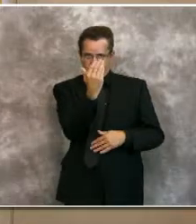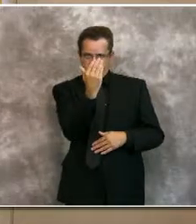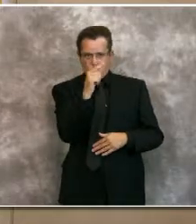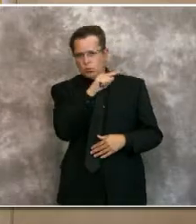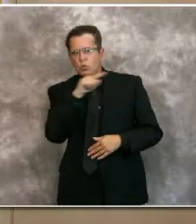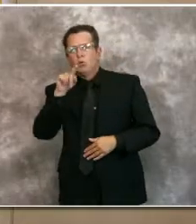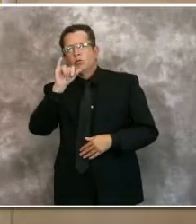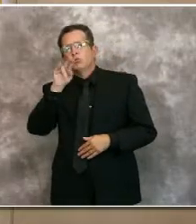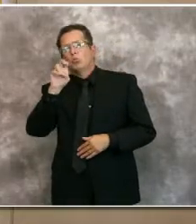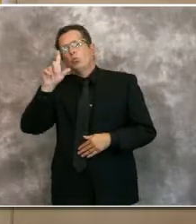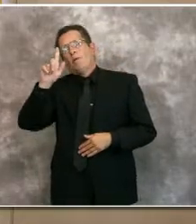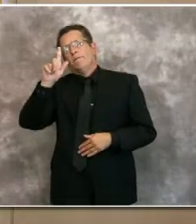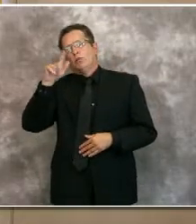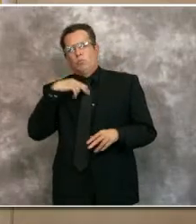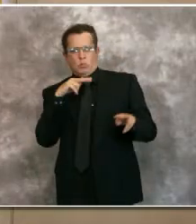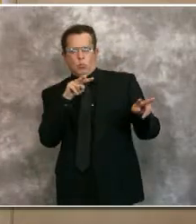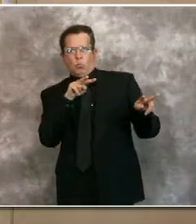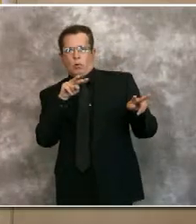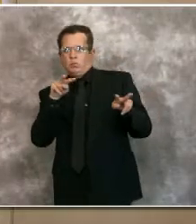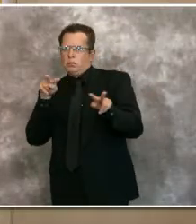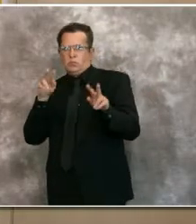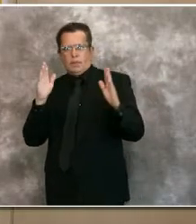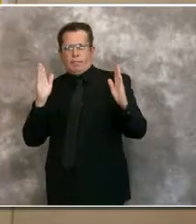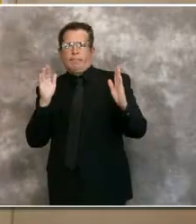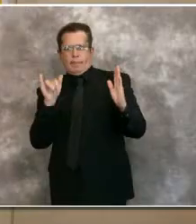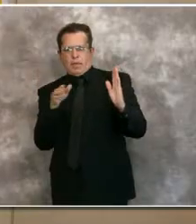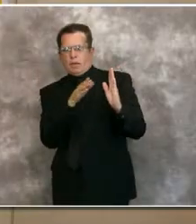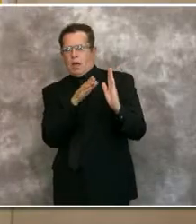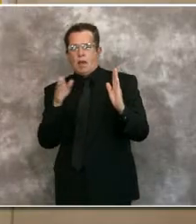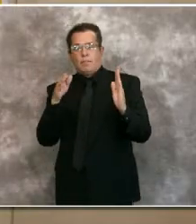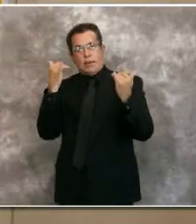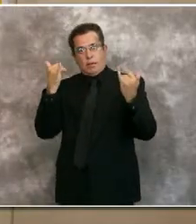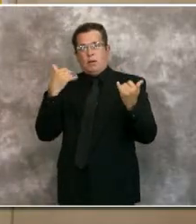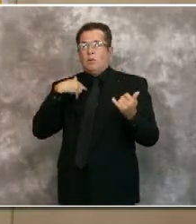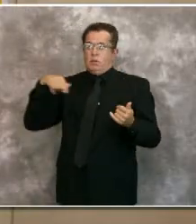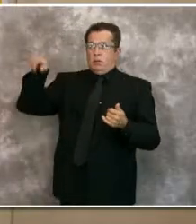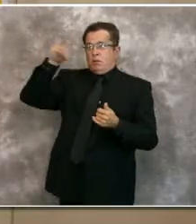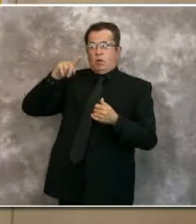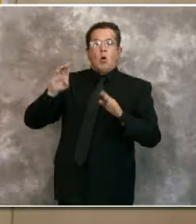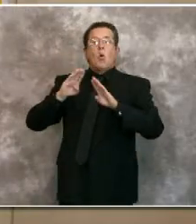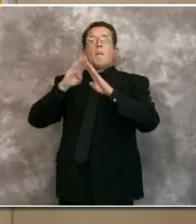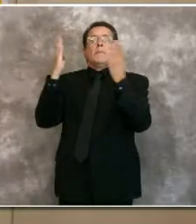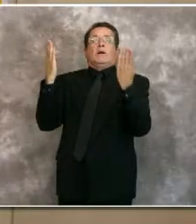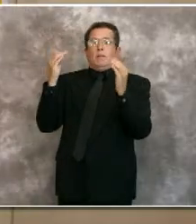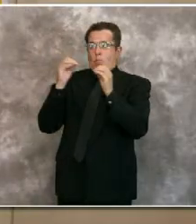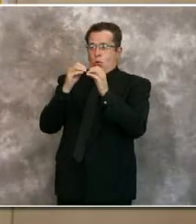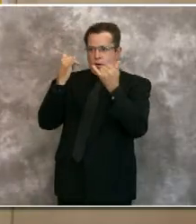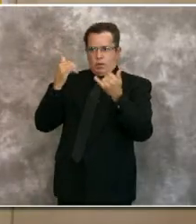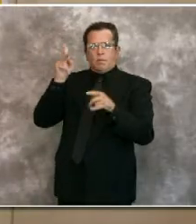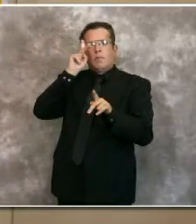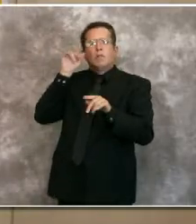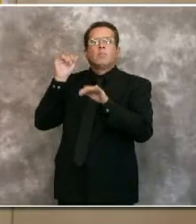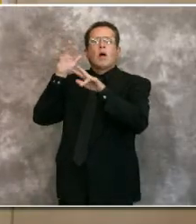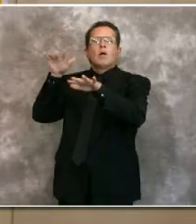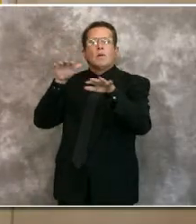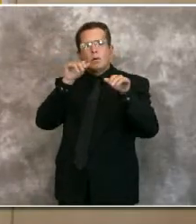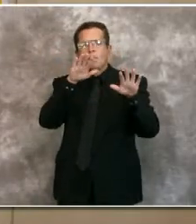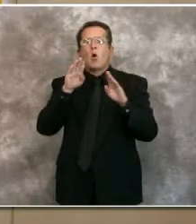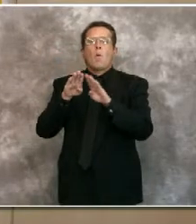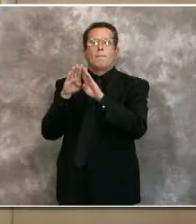June 21st. So as we reopen, people are interacting and gathering in larger numbers